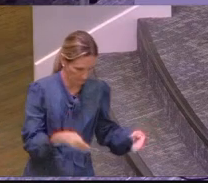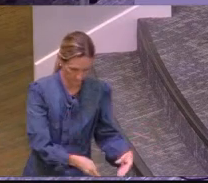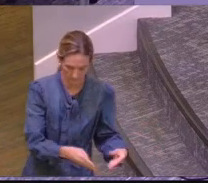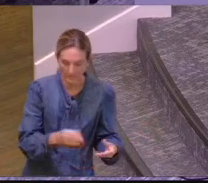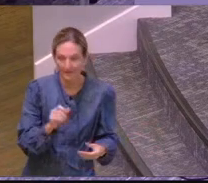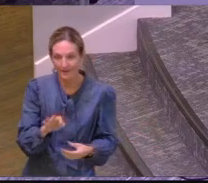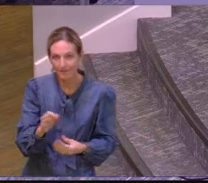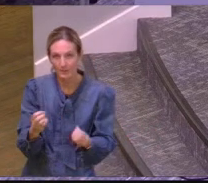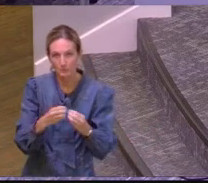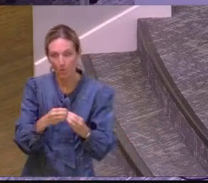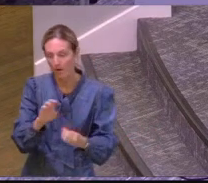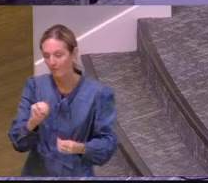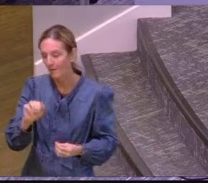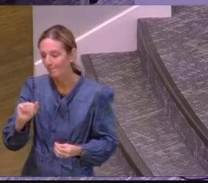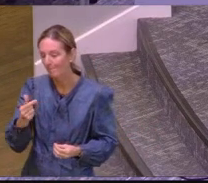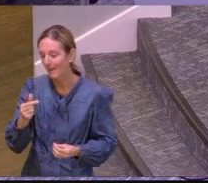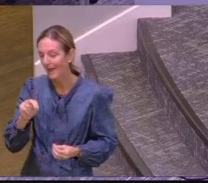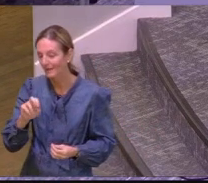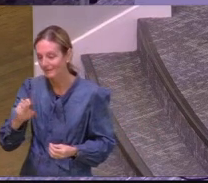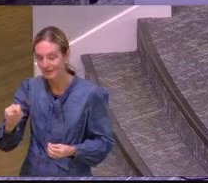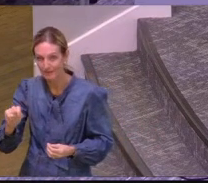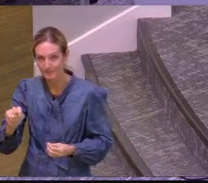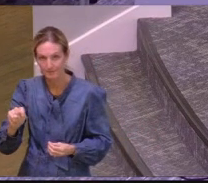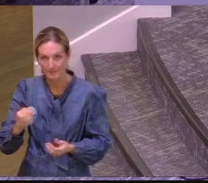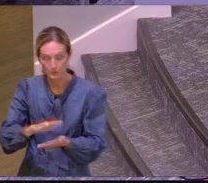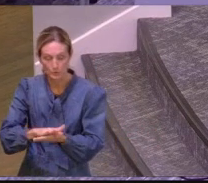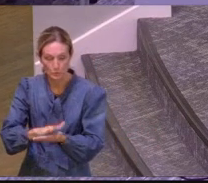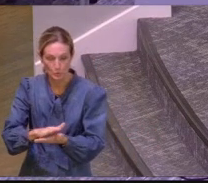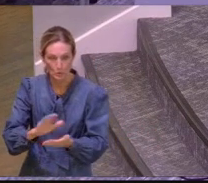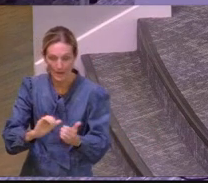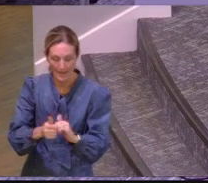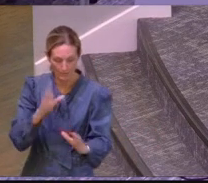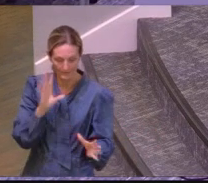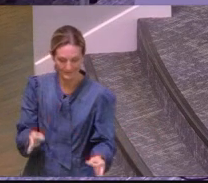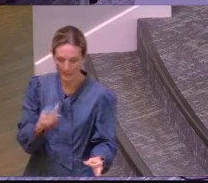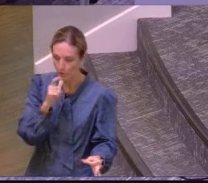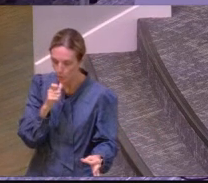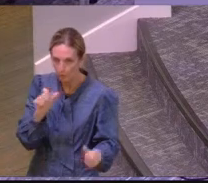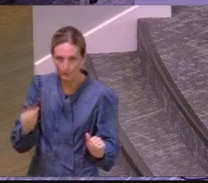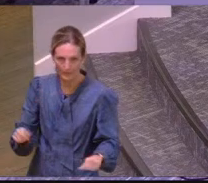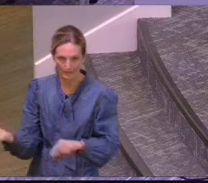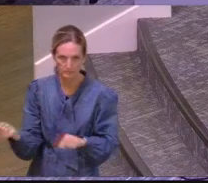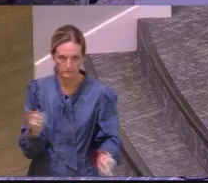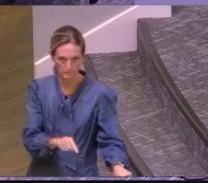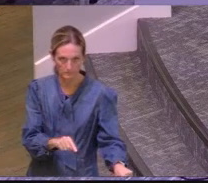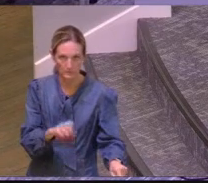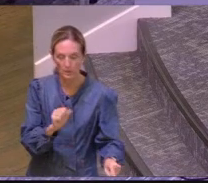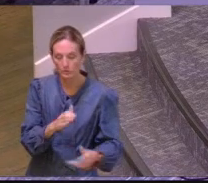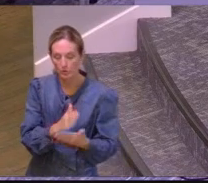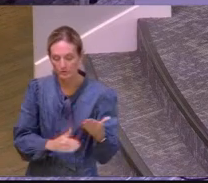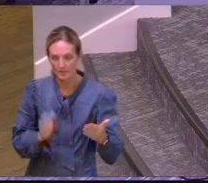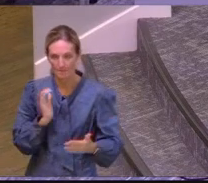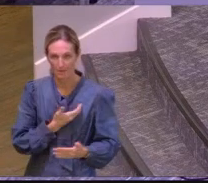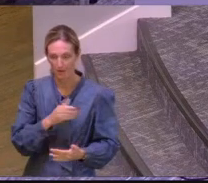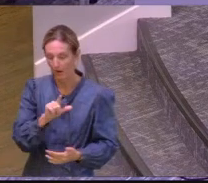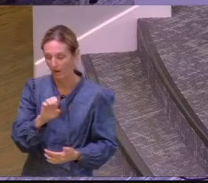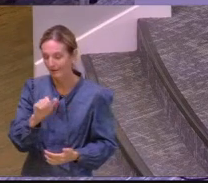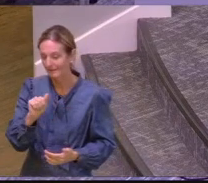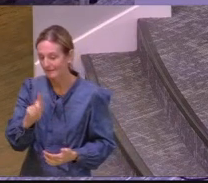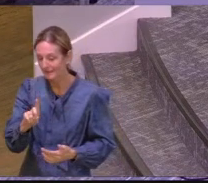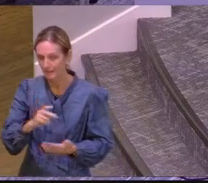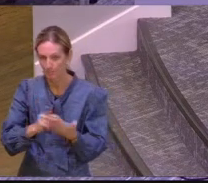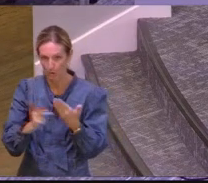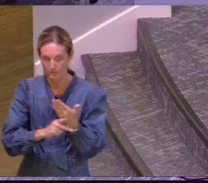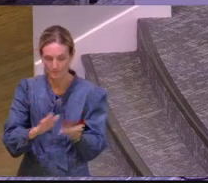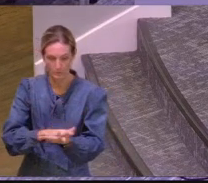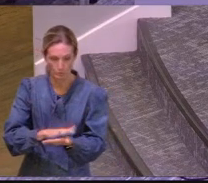application kind of process. So how do we determine who attends? I know, like, with some of our unique programming in schools, it